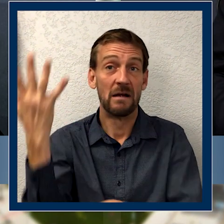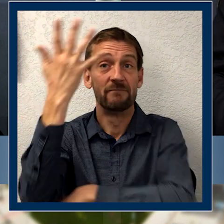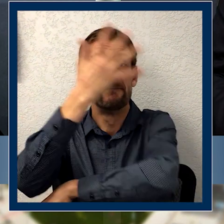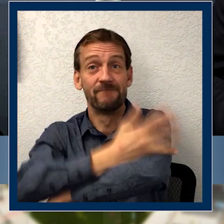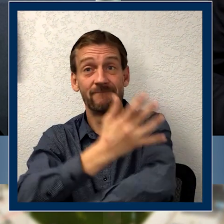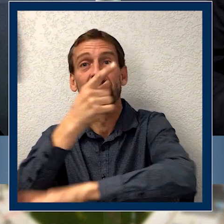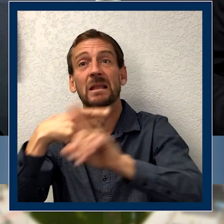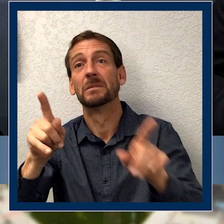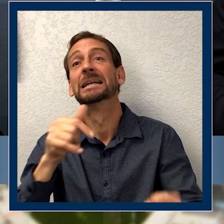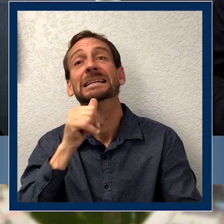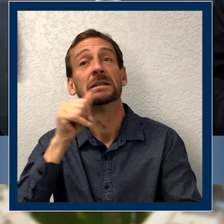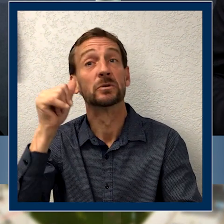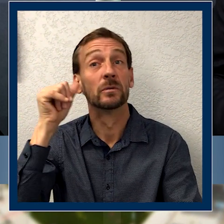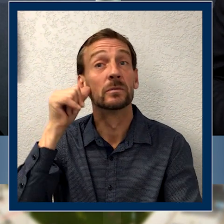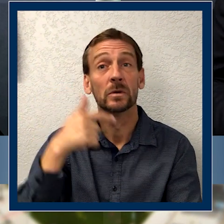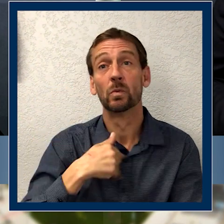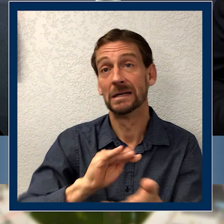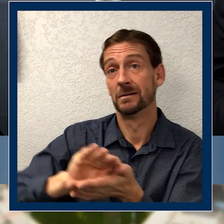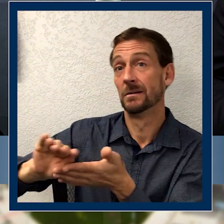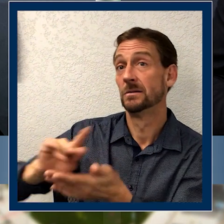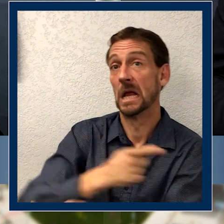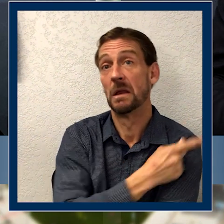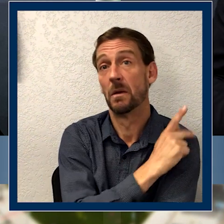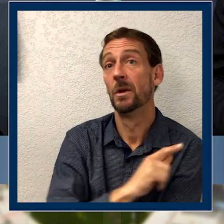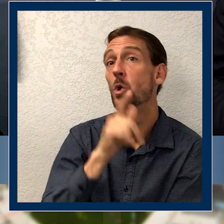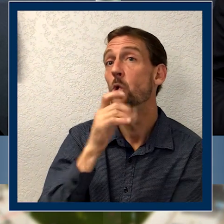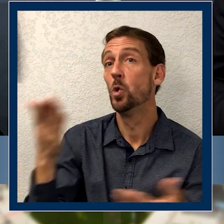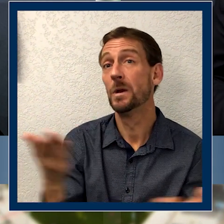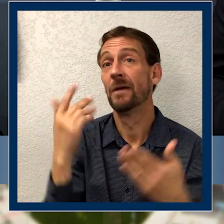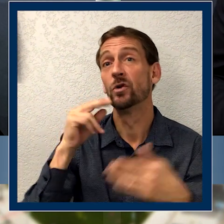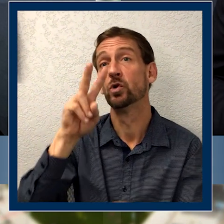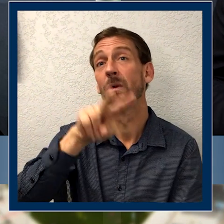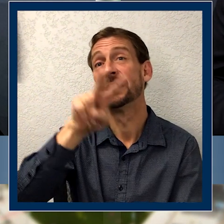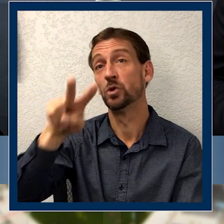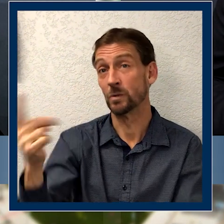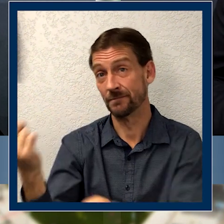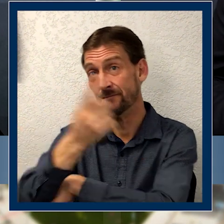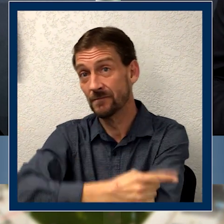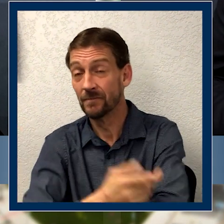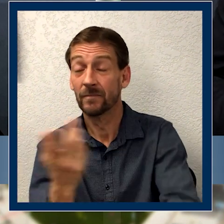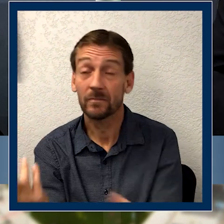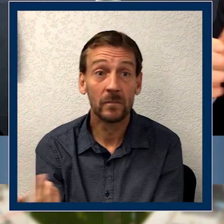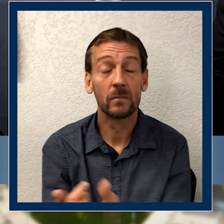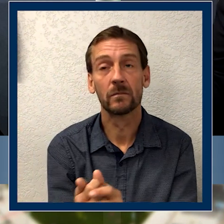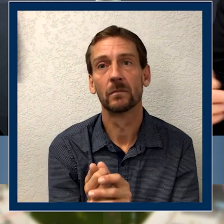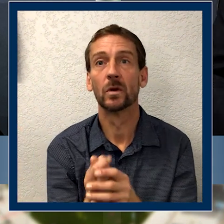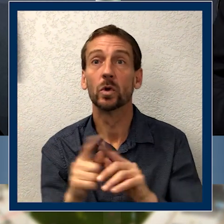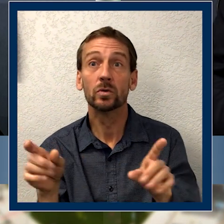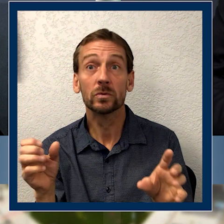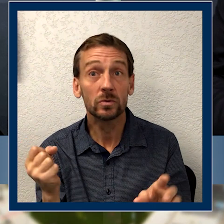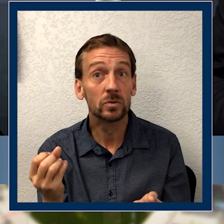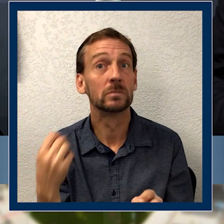Although yesterday, I think it was, we discharged a patient that had been here 22 days. So we definitely have some of